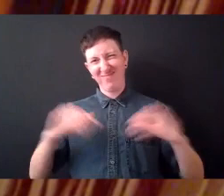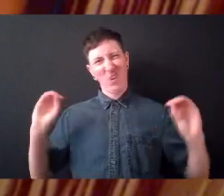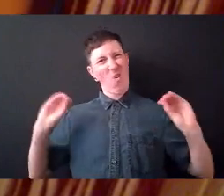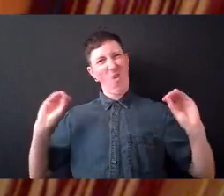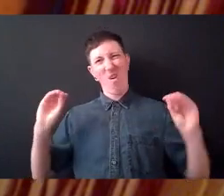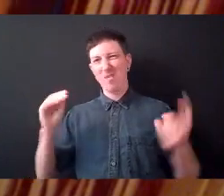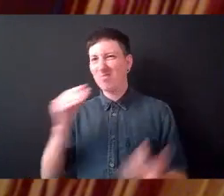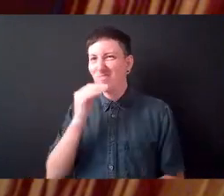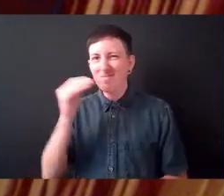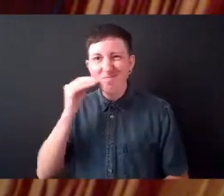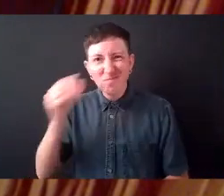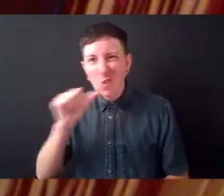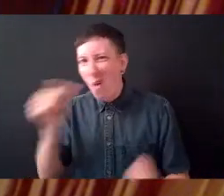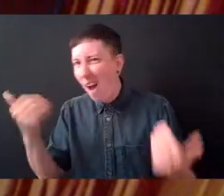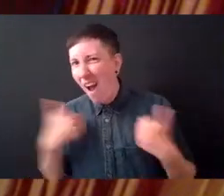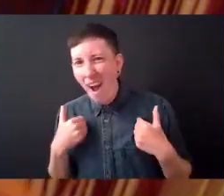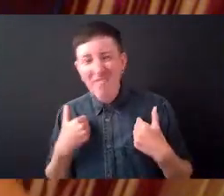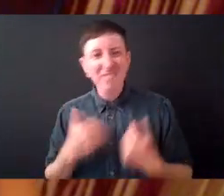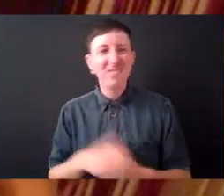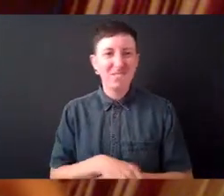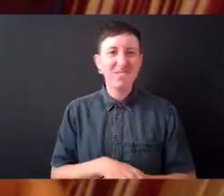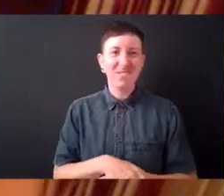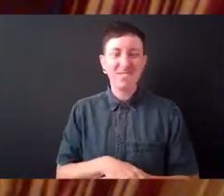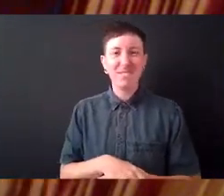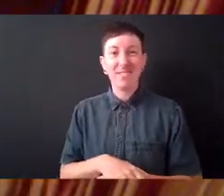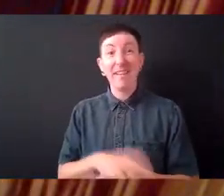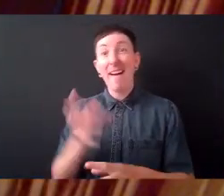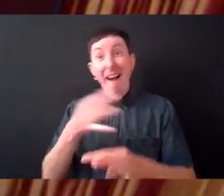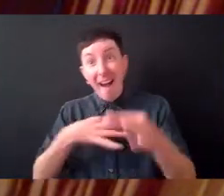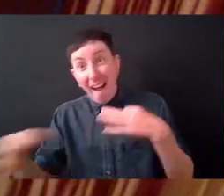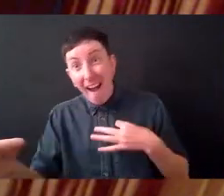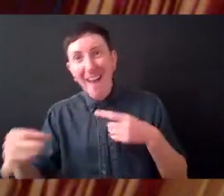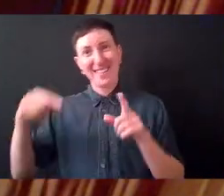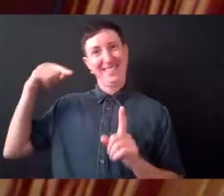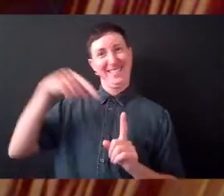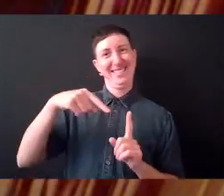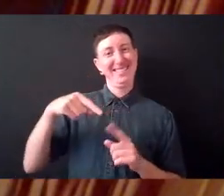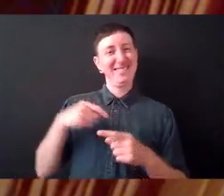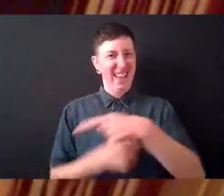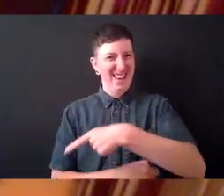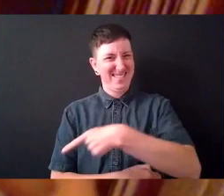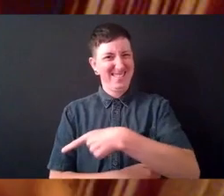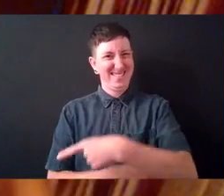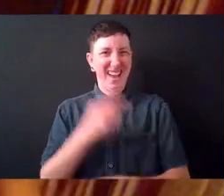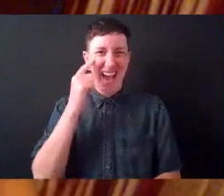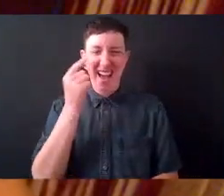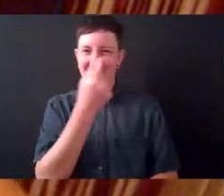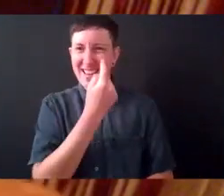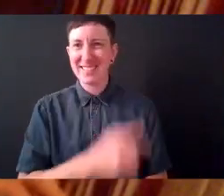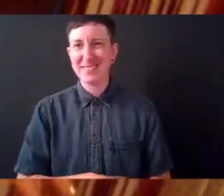my house, so I'm going to show you how I make an eye that looks a little bit like this, okay?